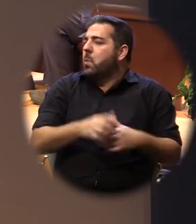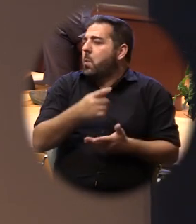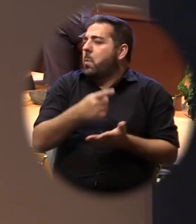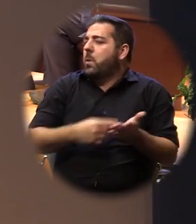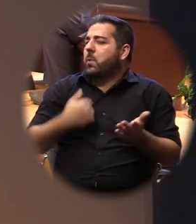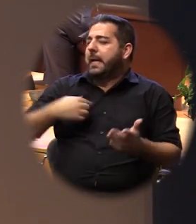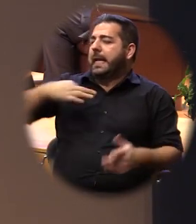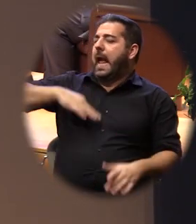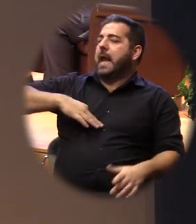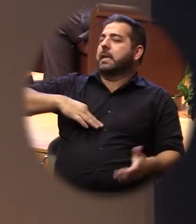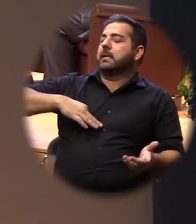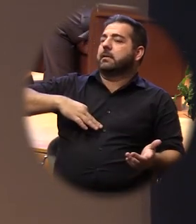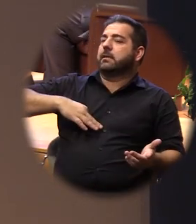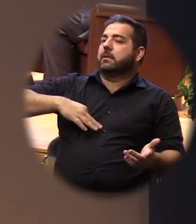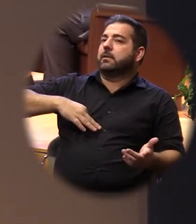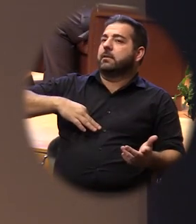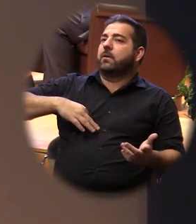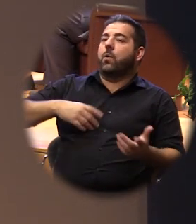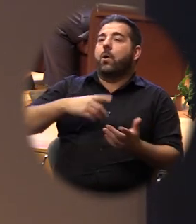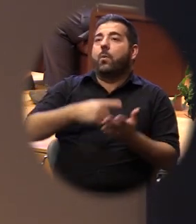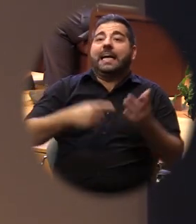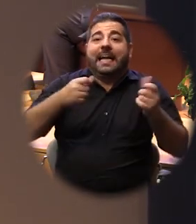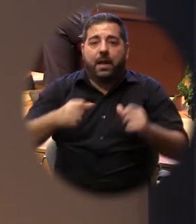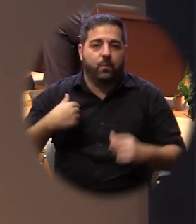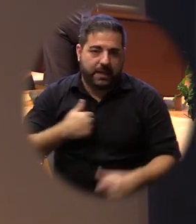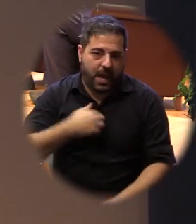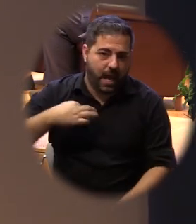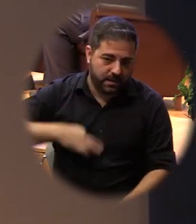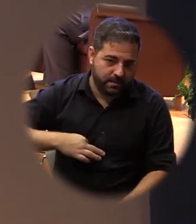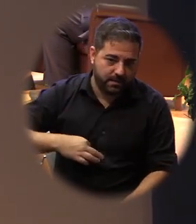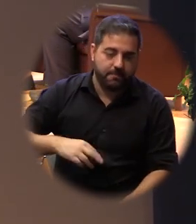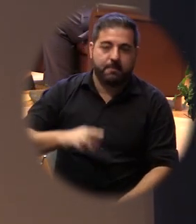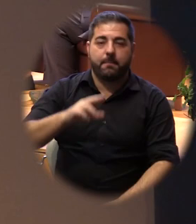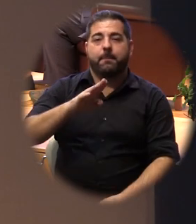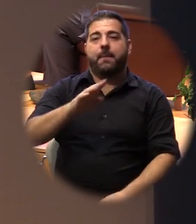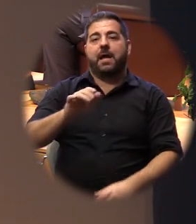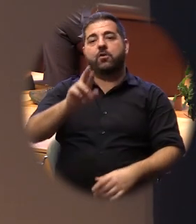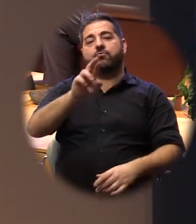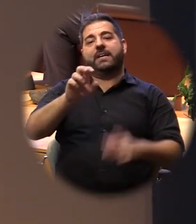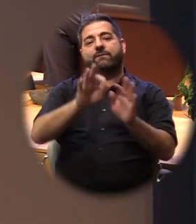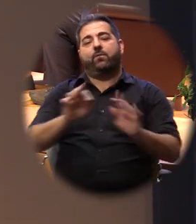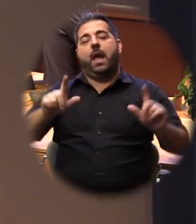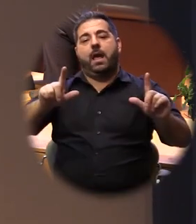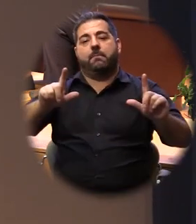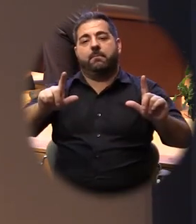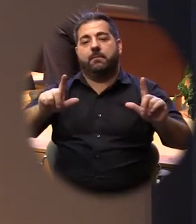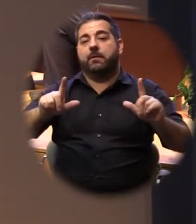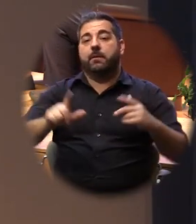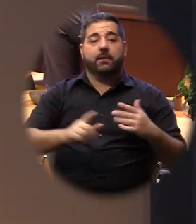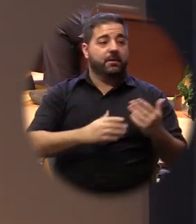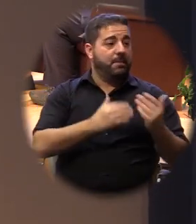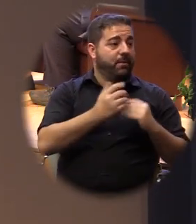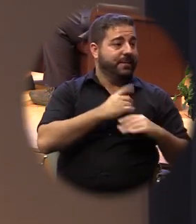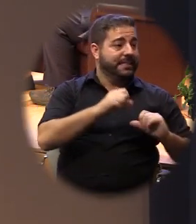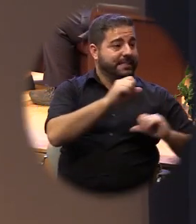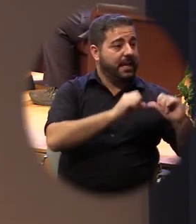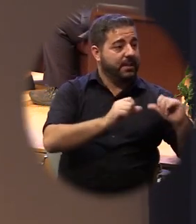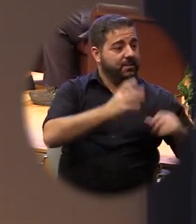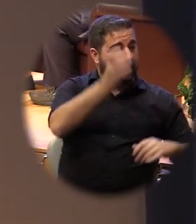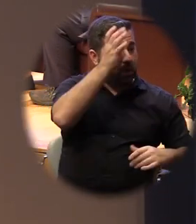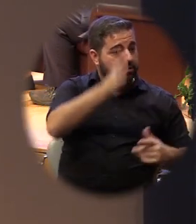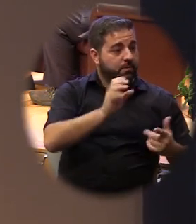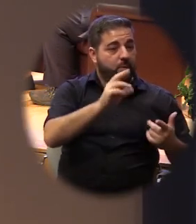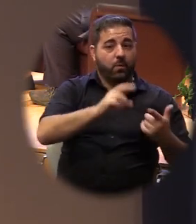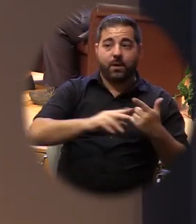or what could we gain by kind of reframing, whether it's science scholarship or, you know,